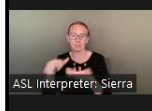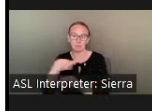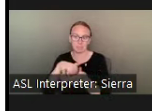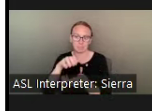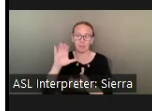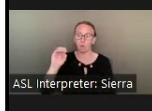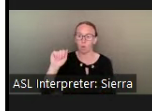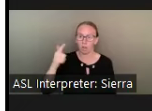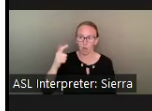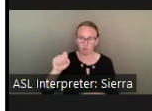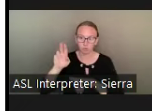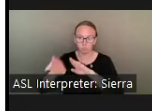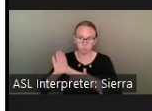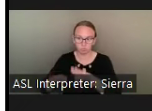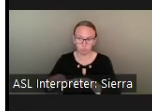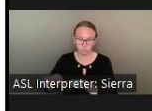collage.